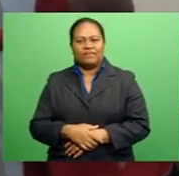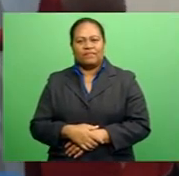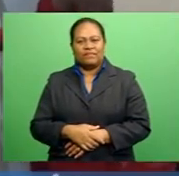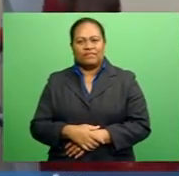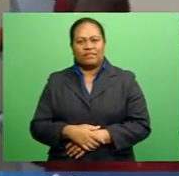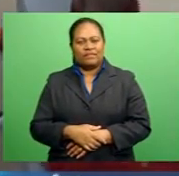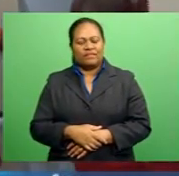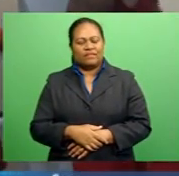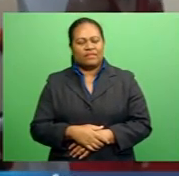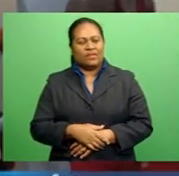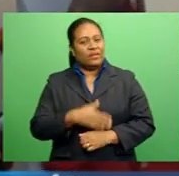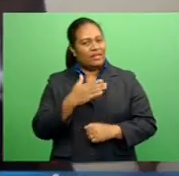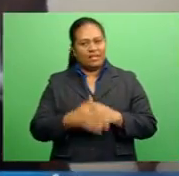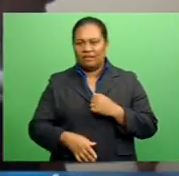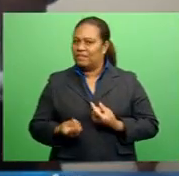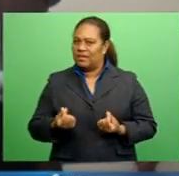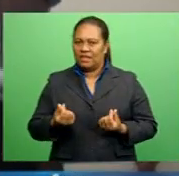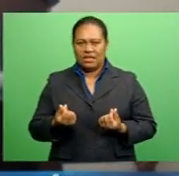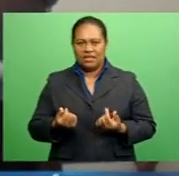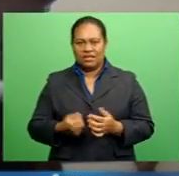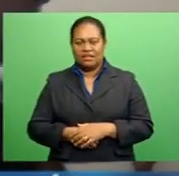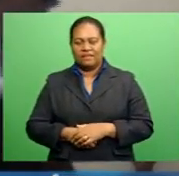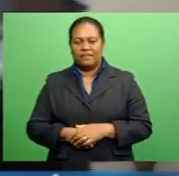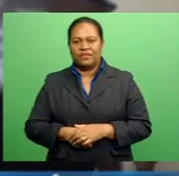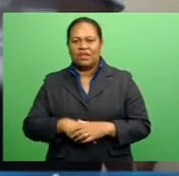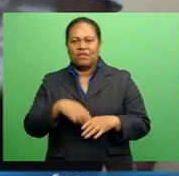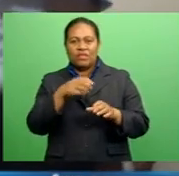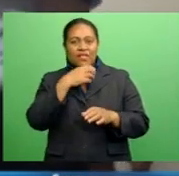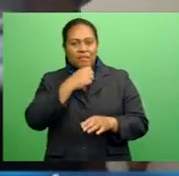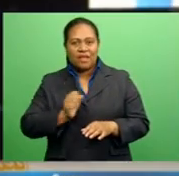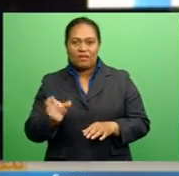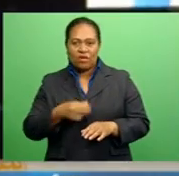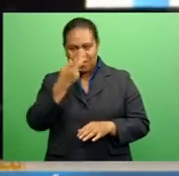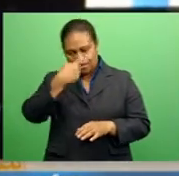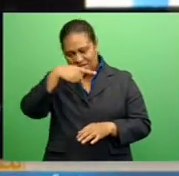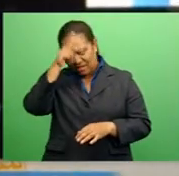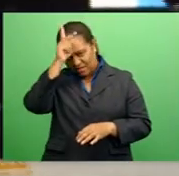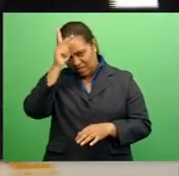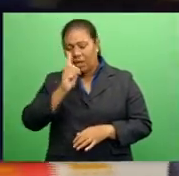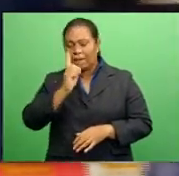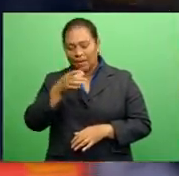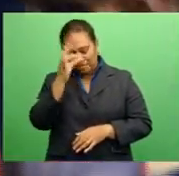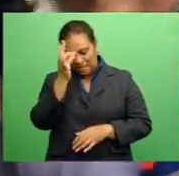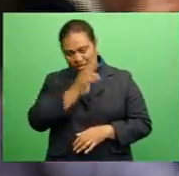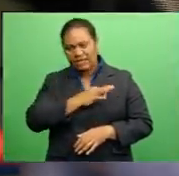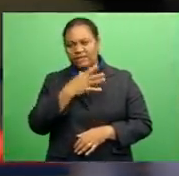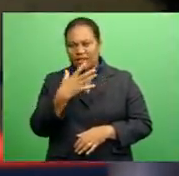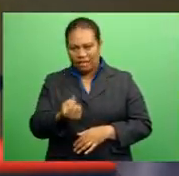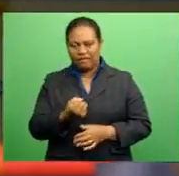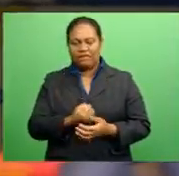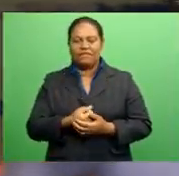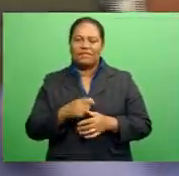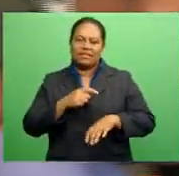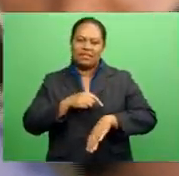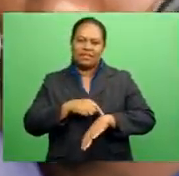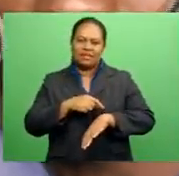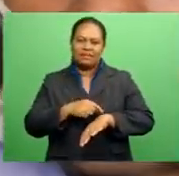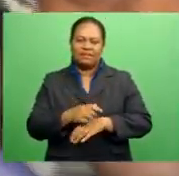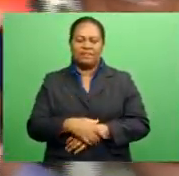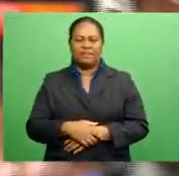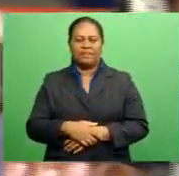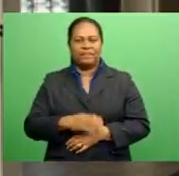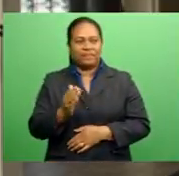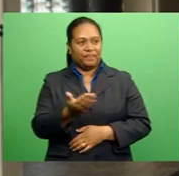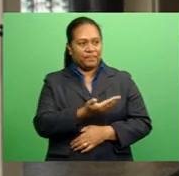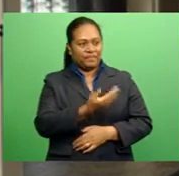It won't be an easy feat for the young Kandavu native, but he believes he has time on his hands. Because in overseas there are